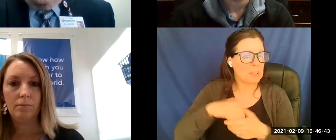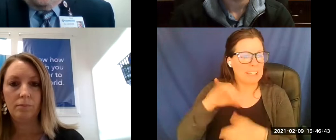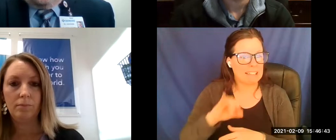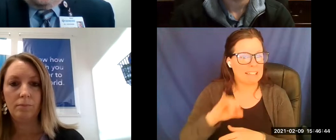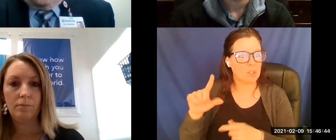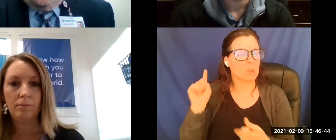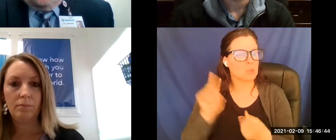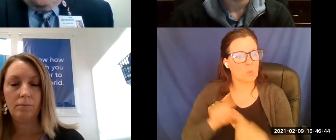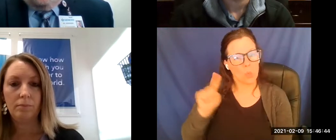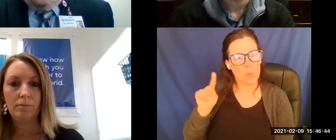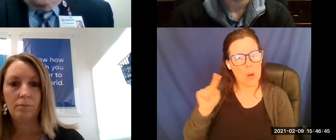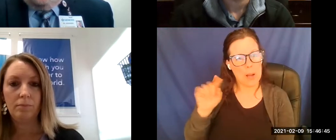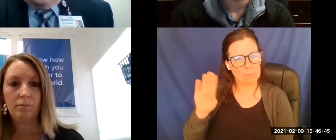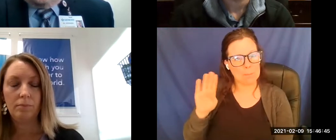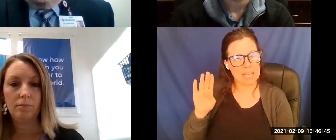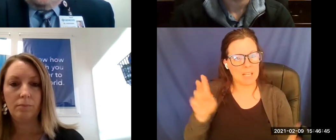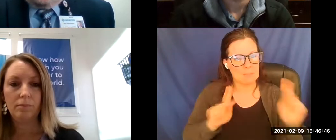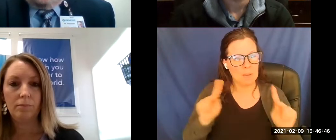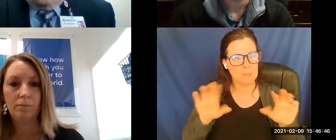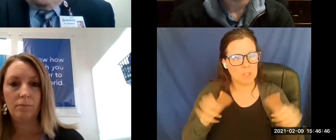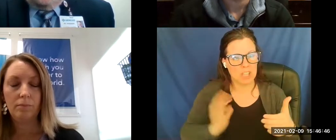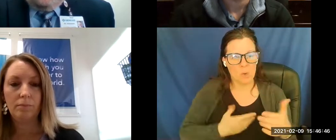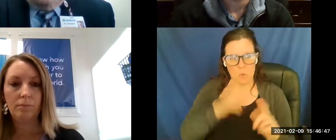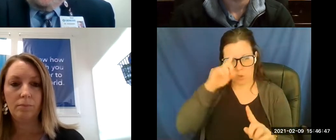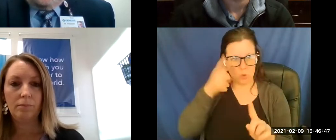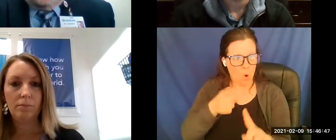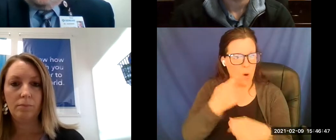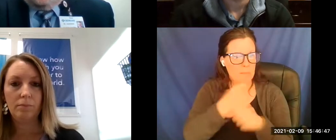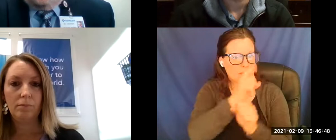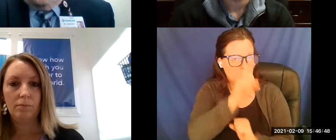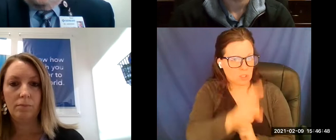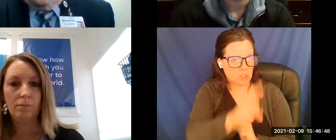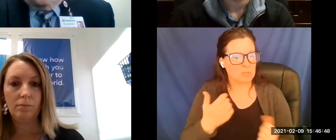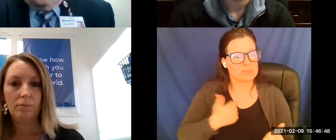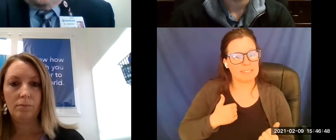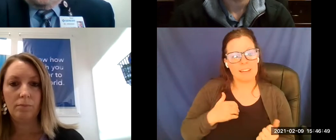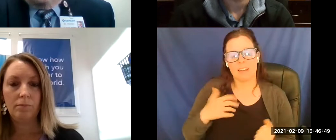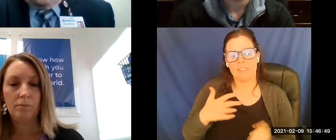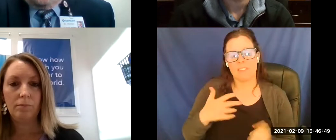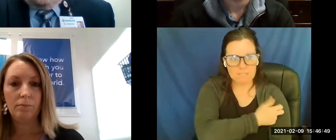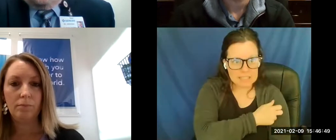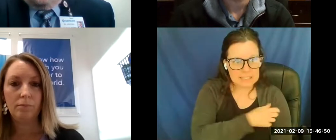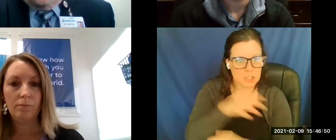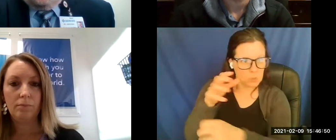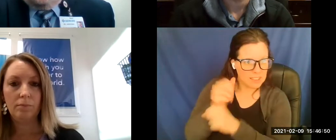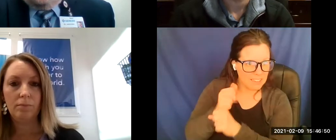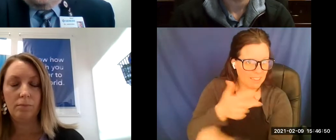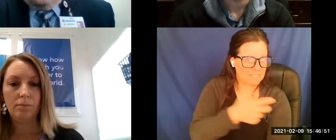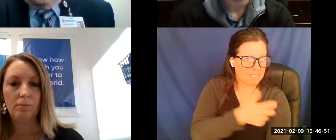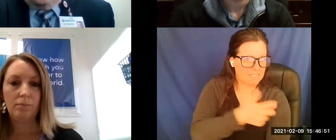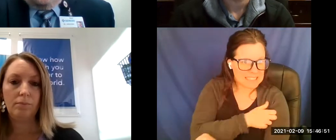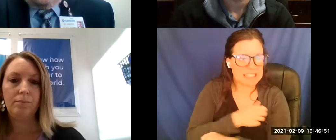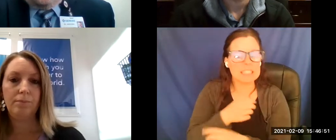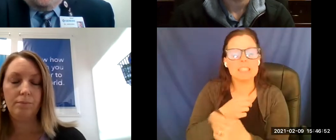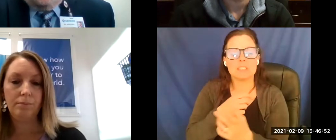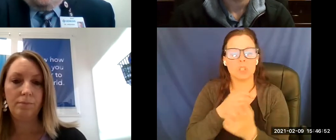1B population. Our goal is to make sure that when we have vaccine and we receive vaccine, that we can